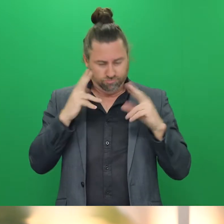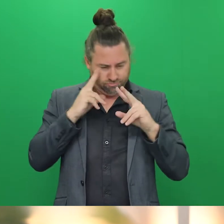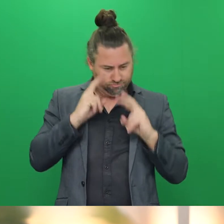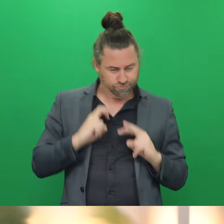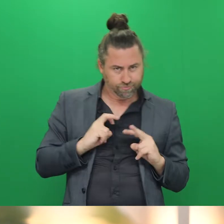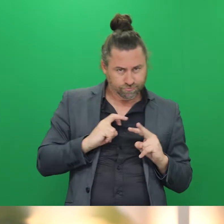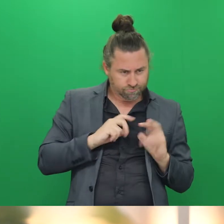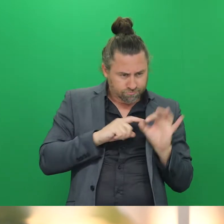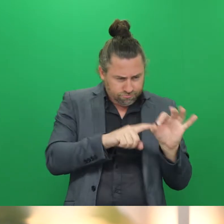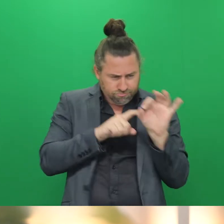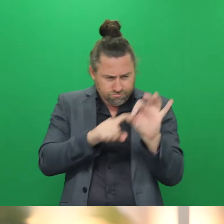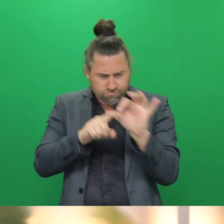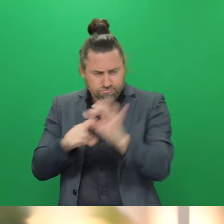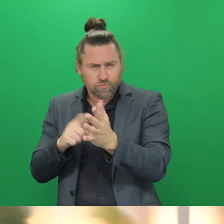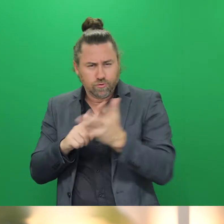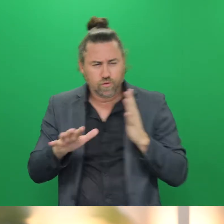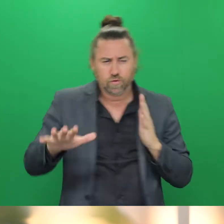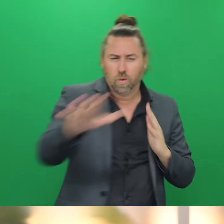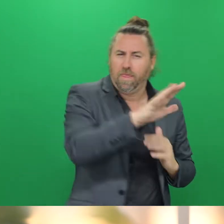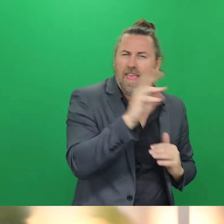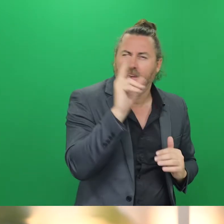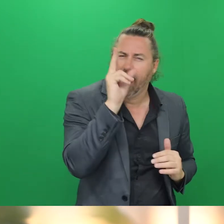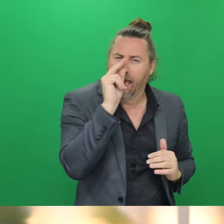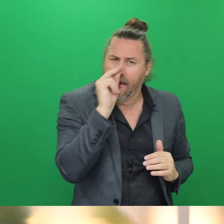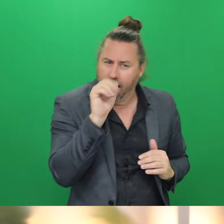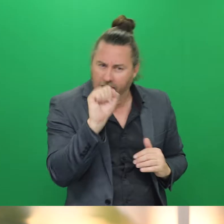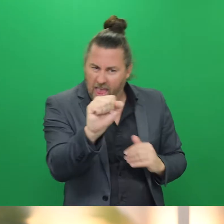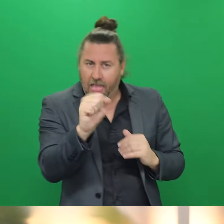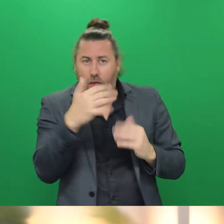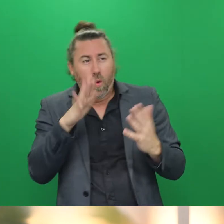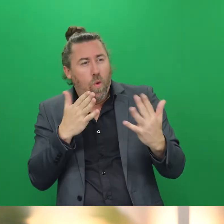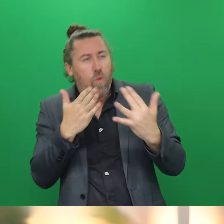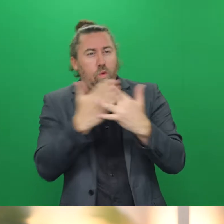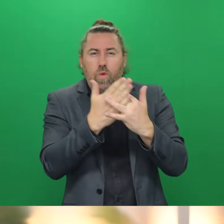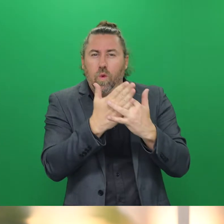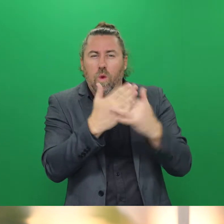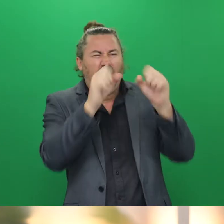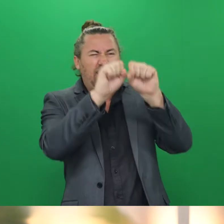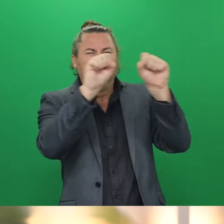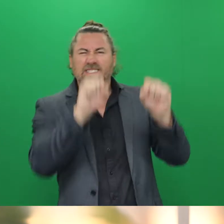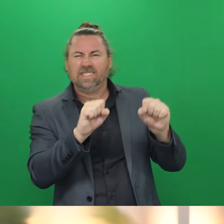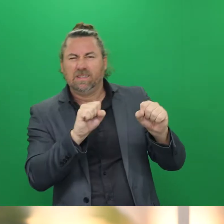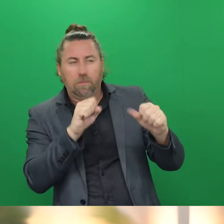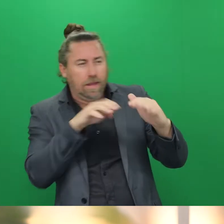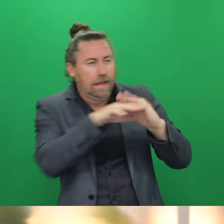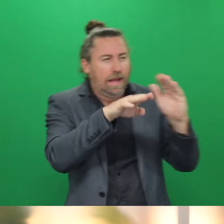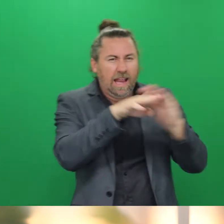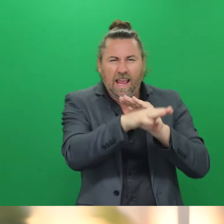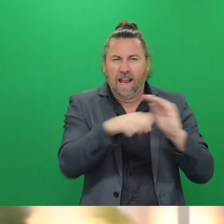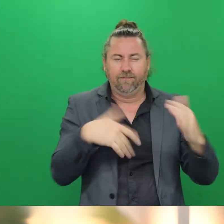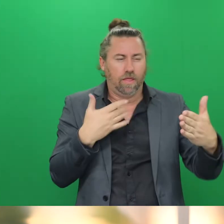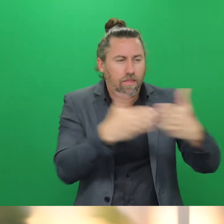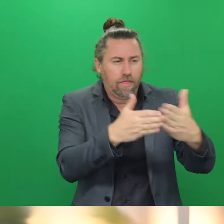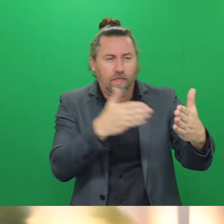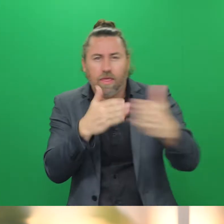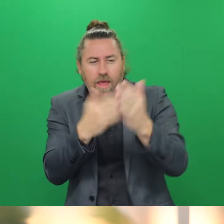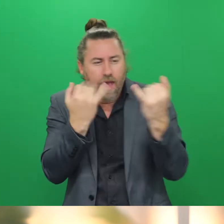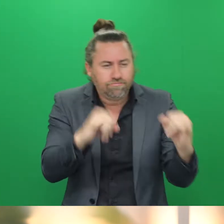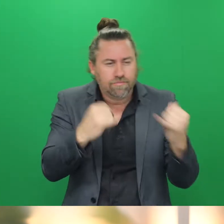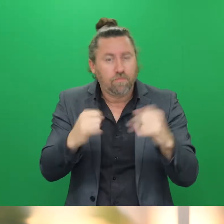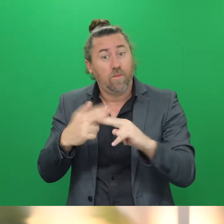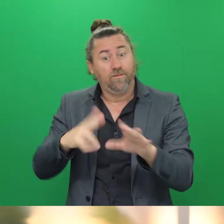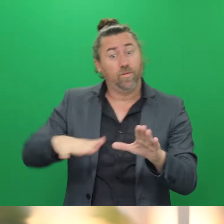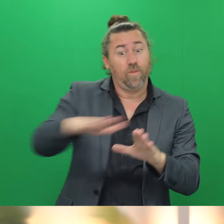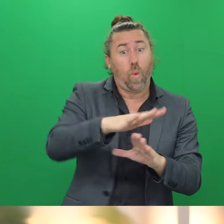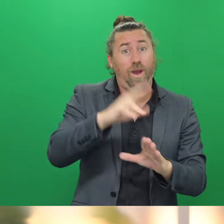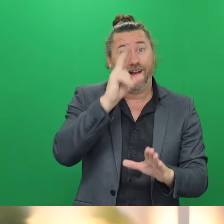consultation with young people to understand their experiences with the mental health system and identify where there were deficiencies, and I know they'll be